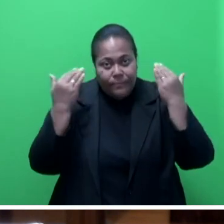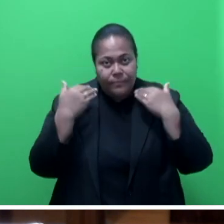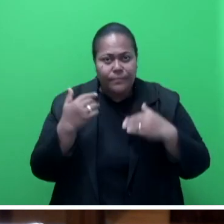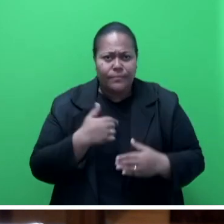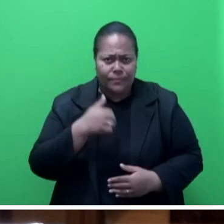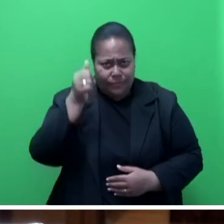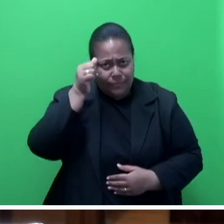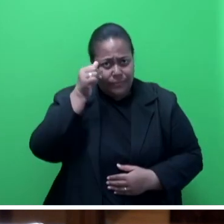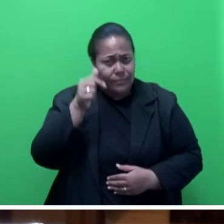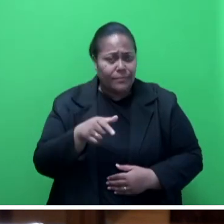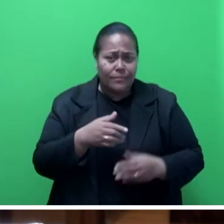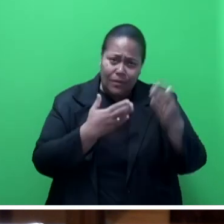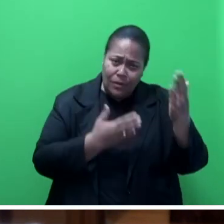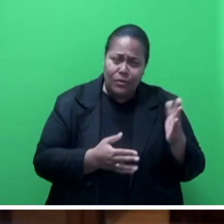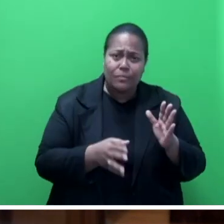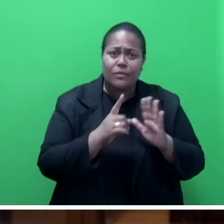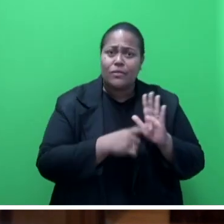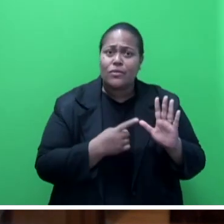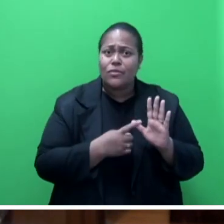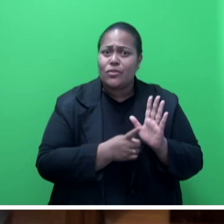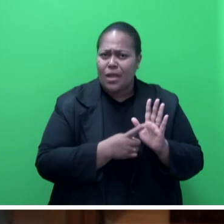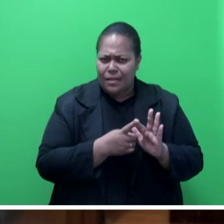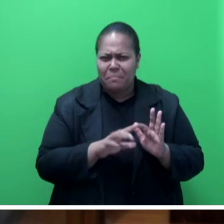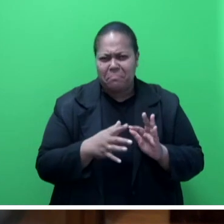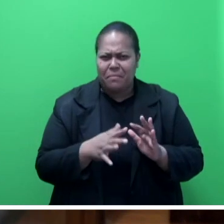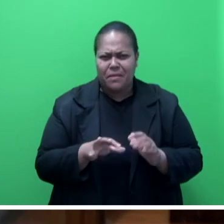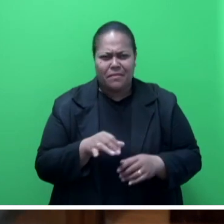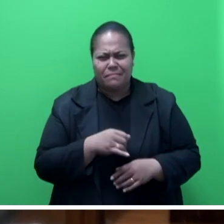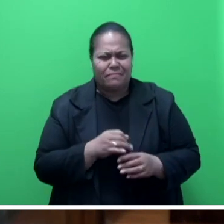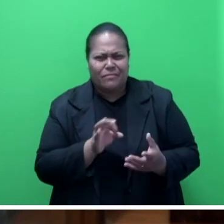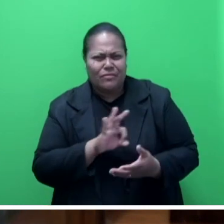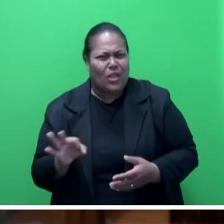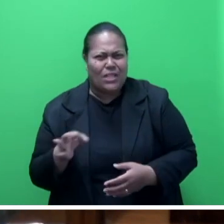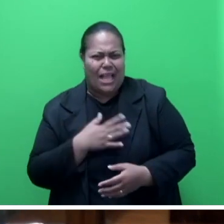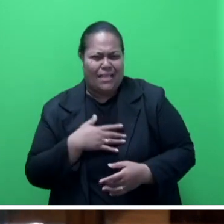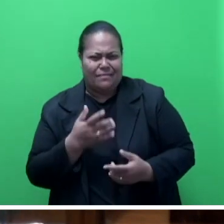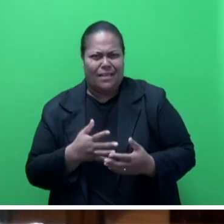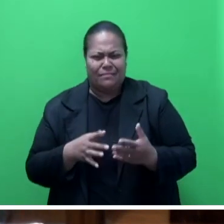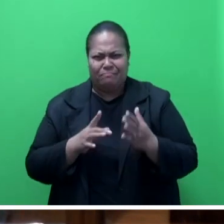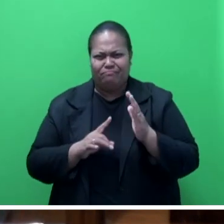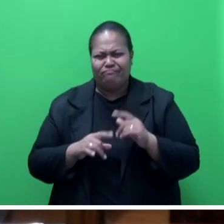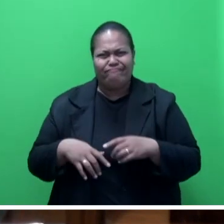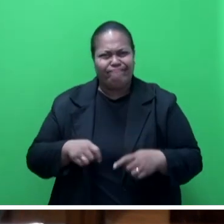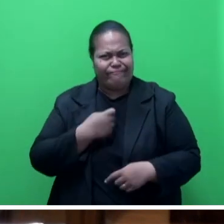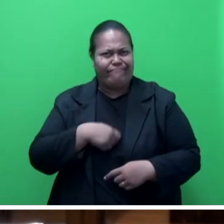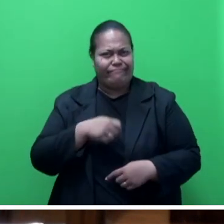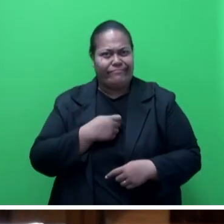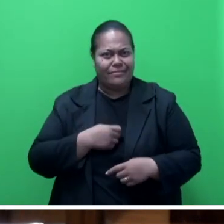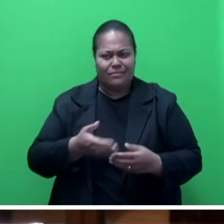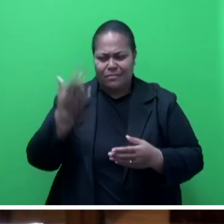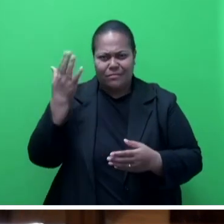that Honourable Chale may still be bitter over his own lost bid to become the Provincial Council chairperson of